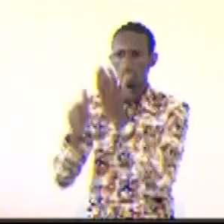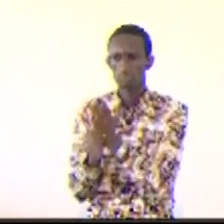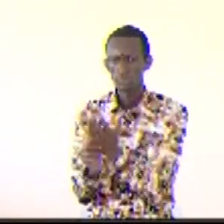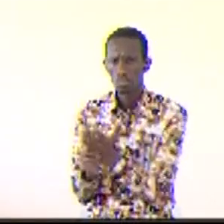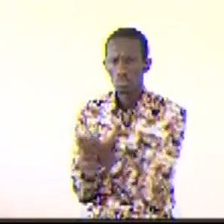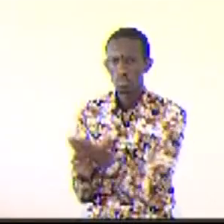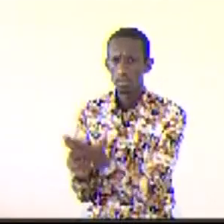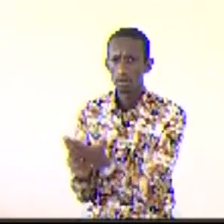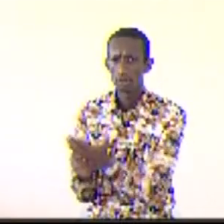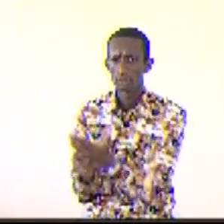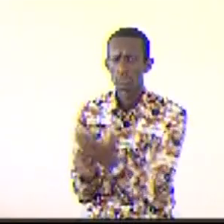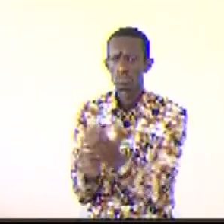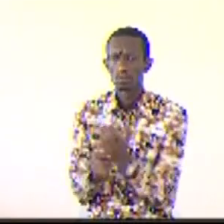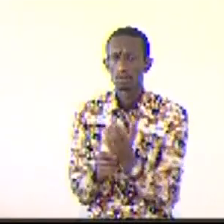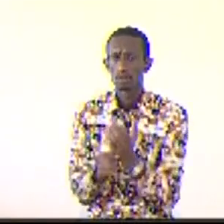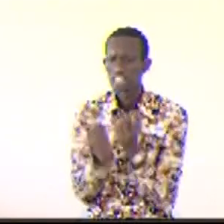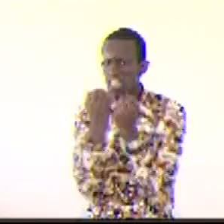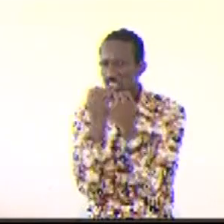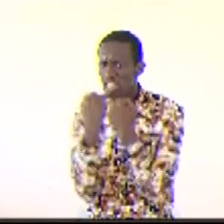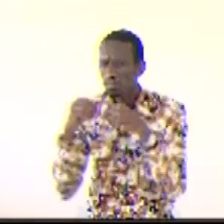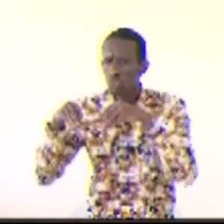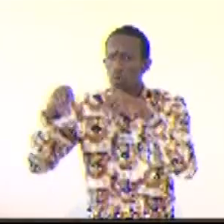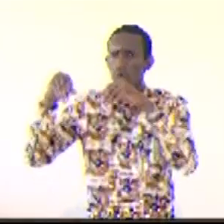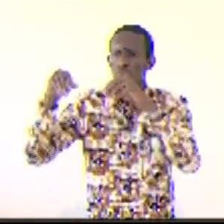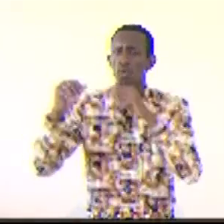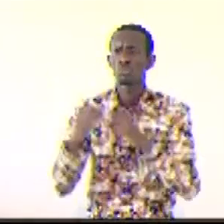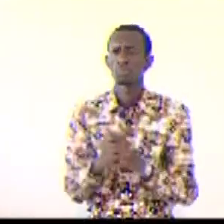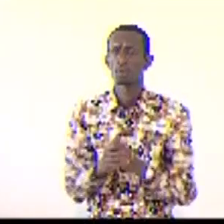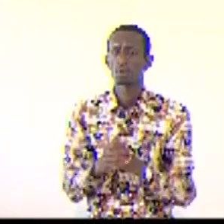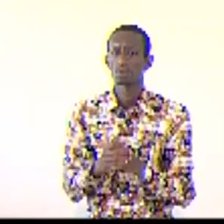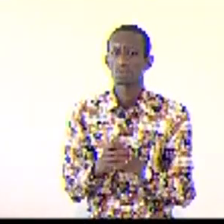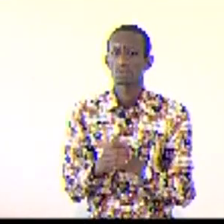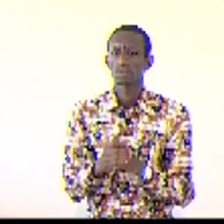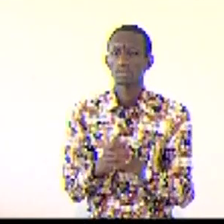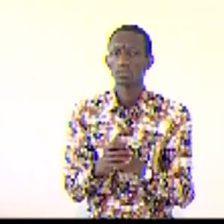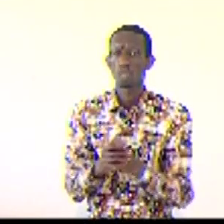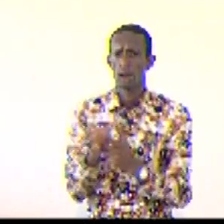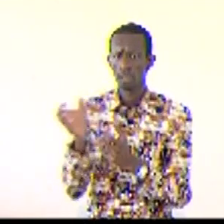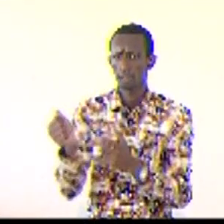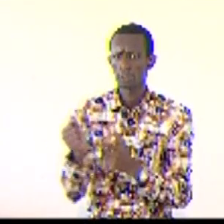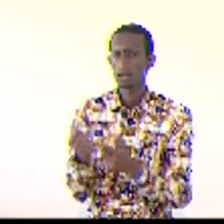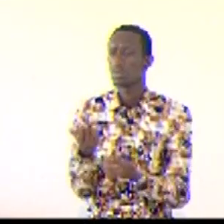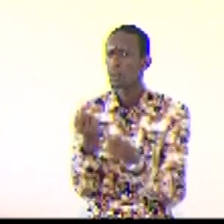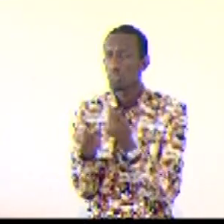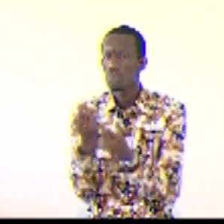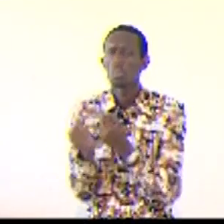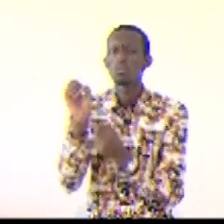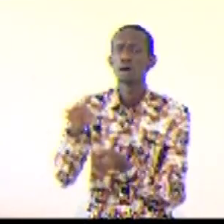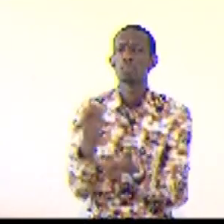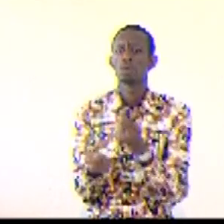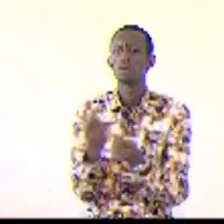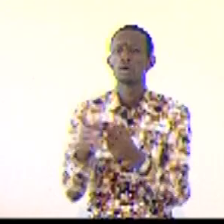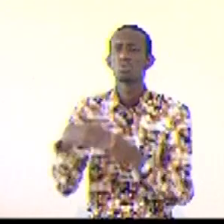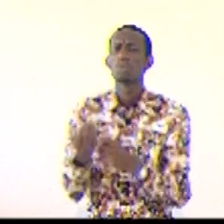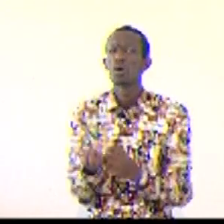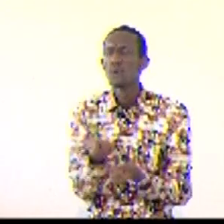Maize-gained grains take long to burn when dropped into the same frame. Explain.